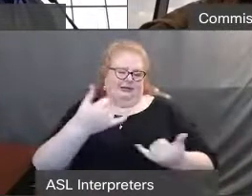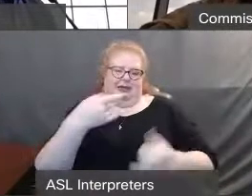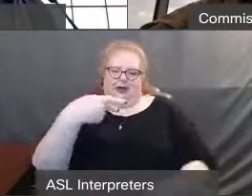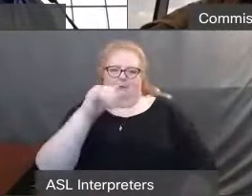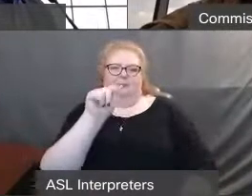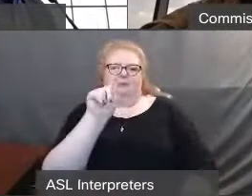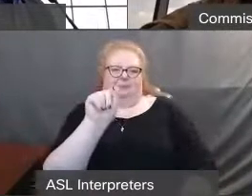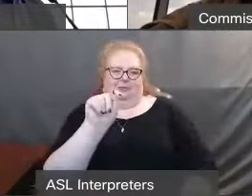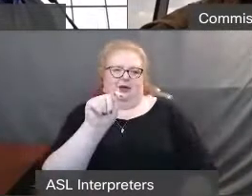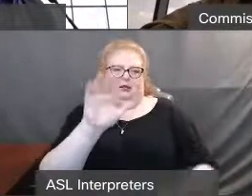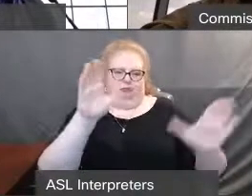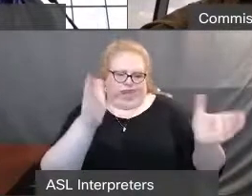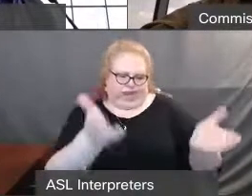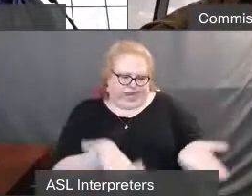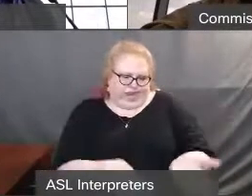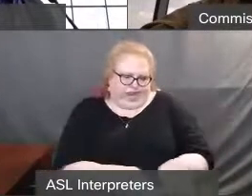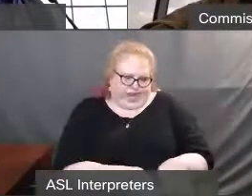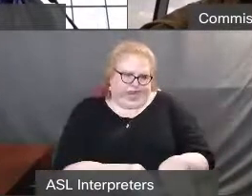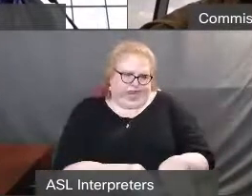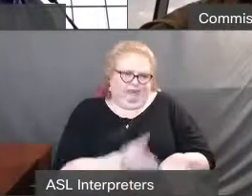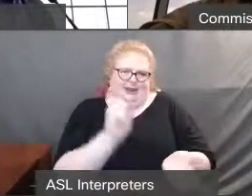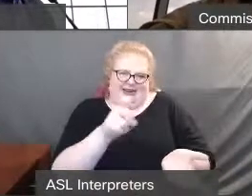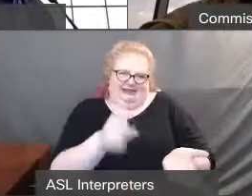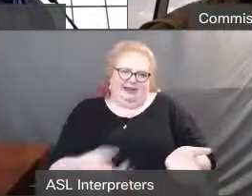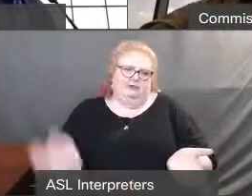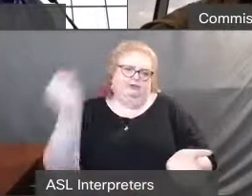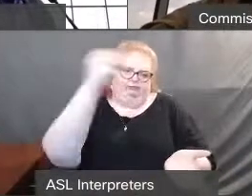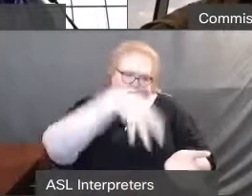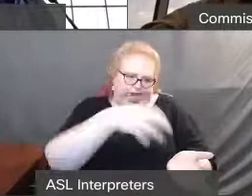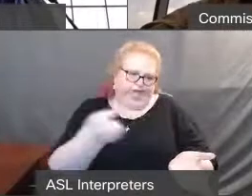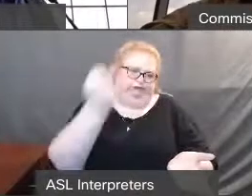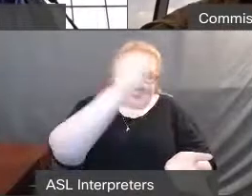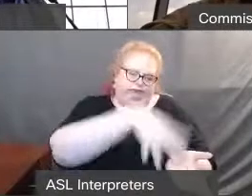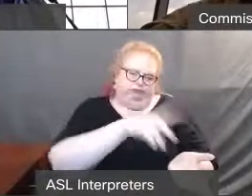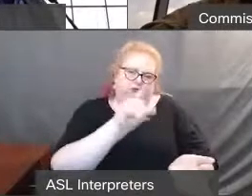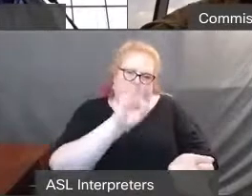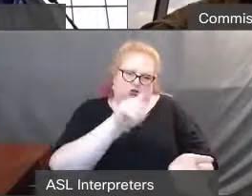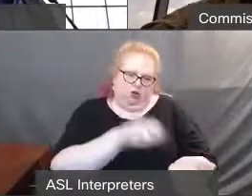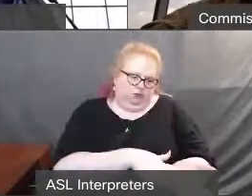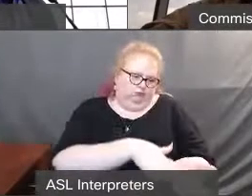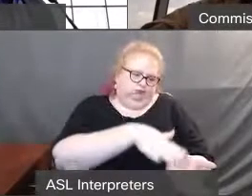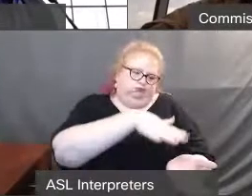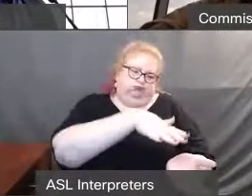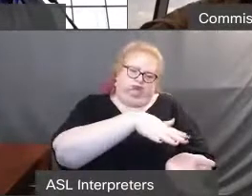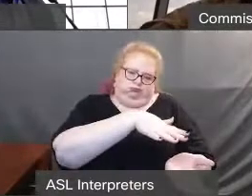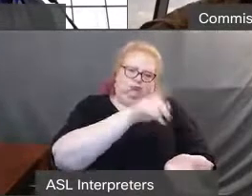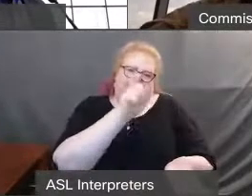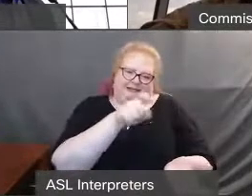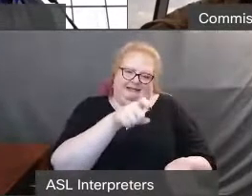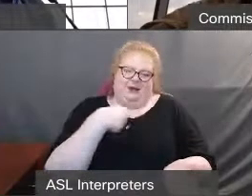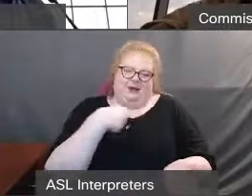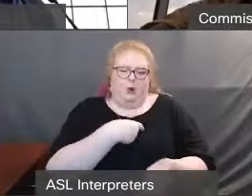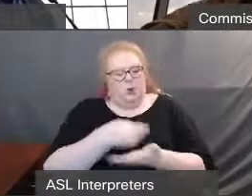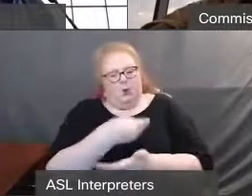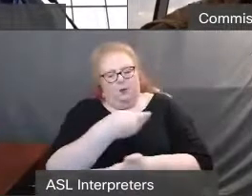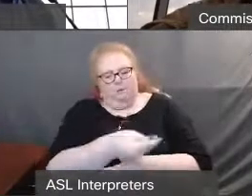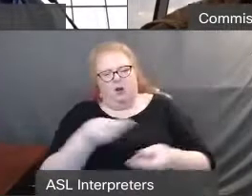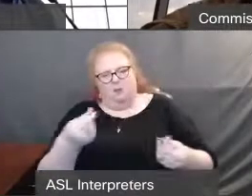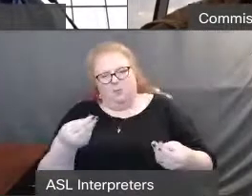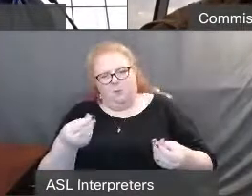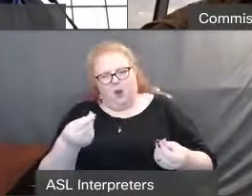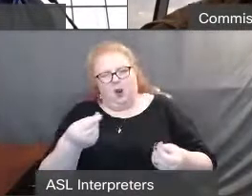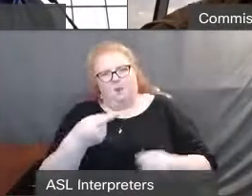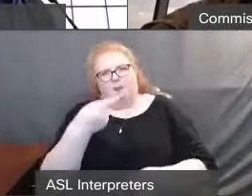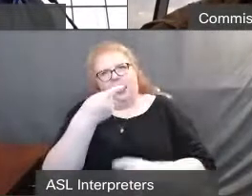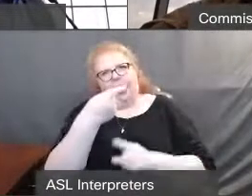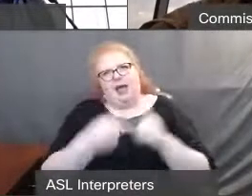low. It's going to need a lot of dirt to go in there. We have bought a property about a half a mile